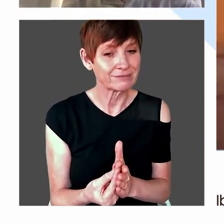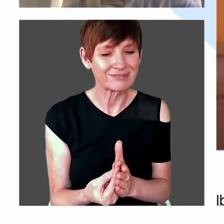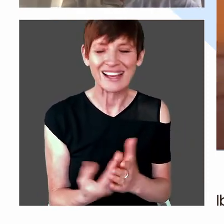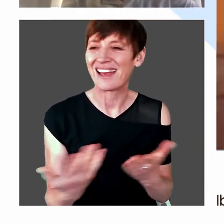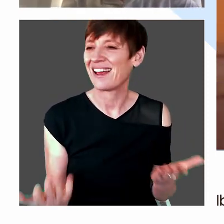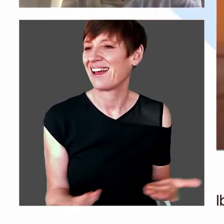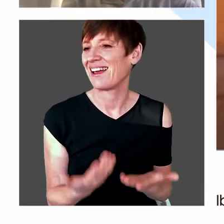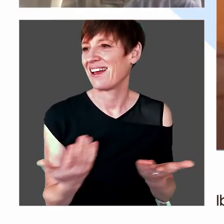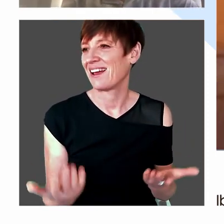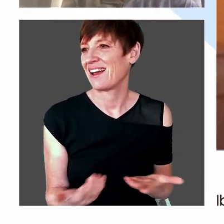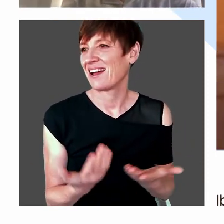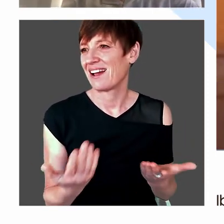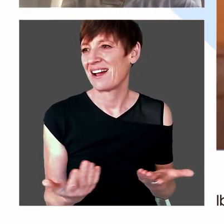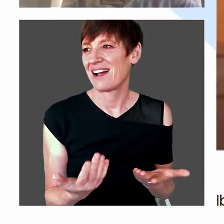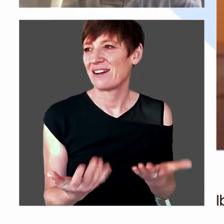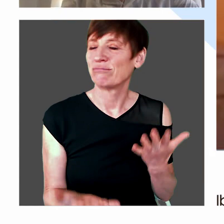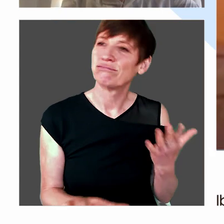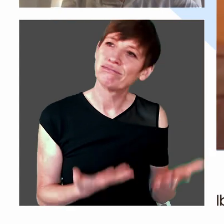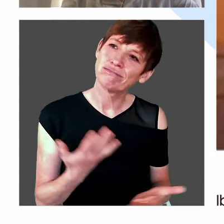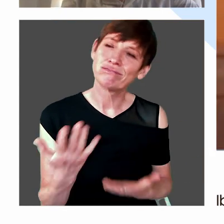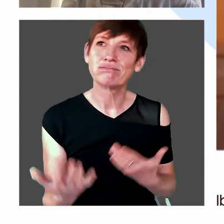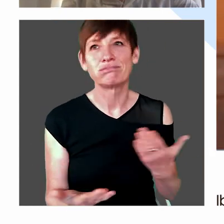know, I would say for